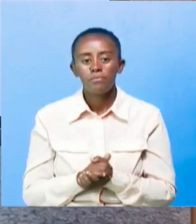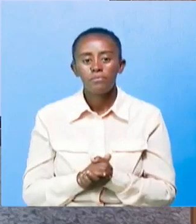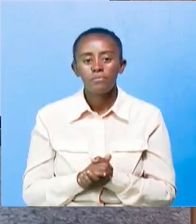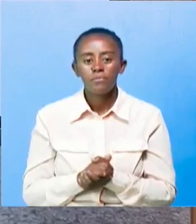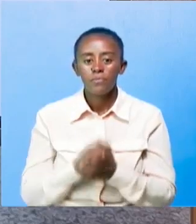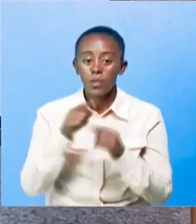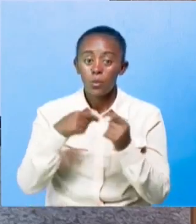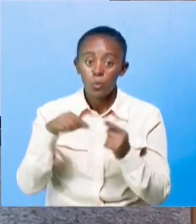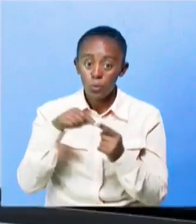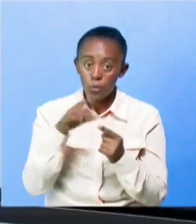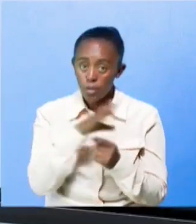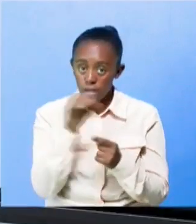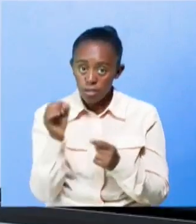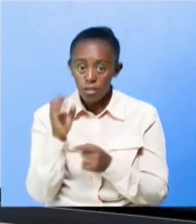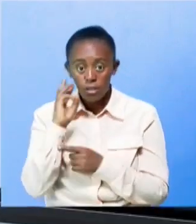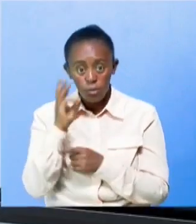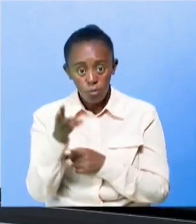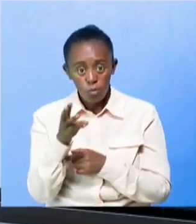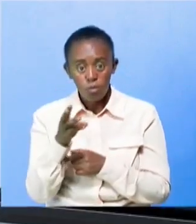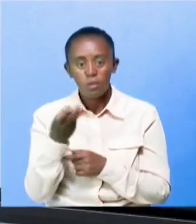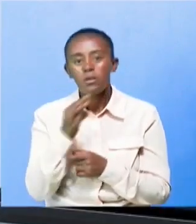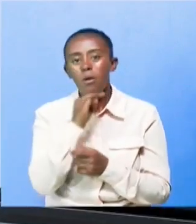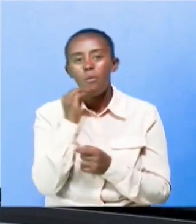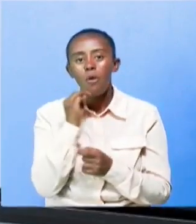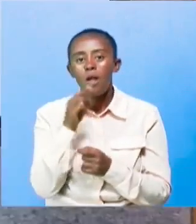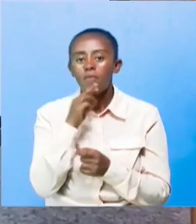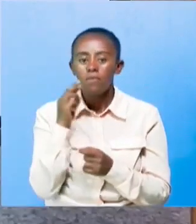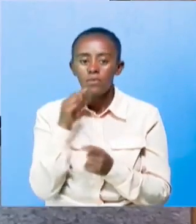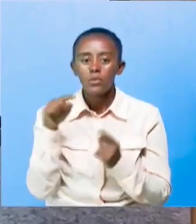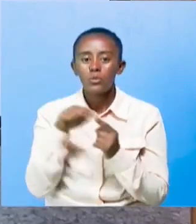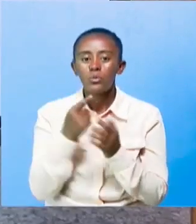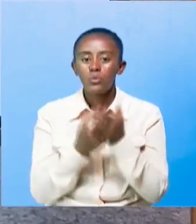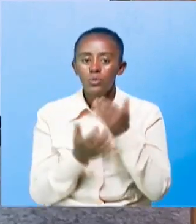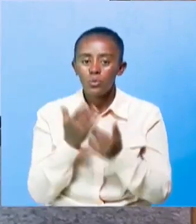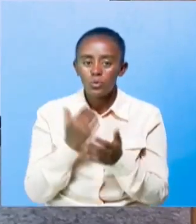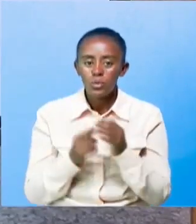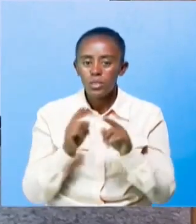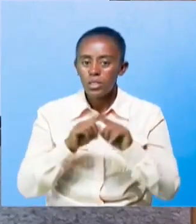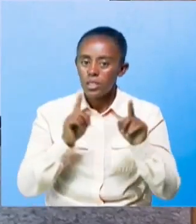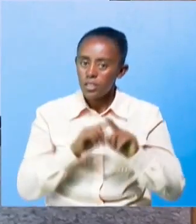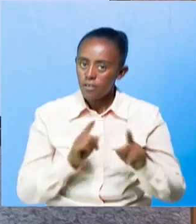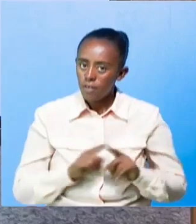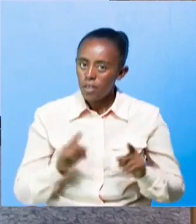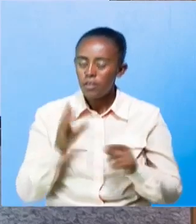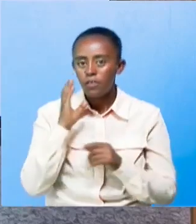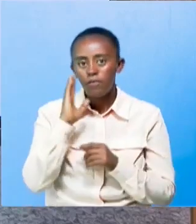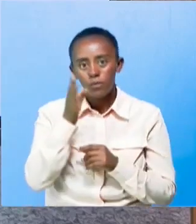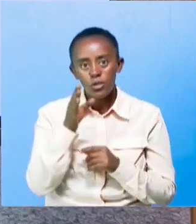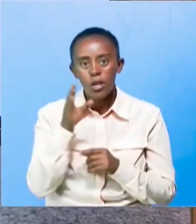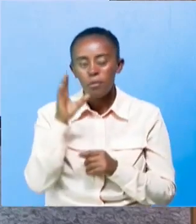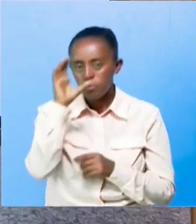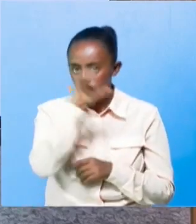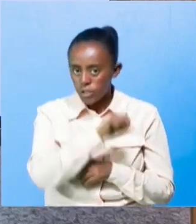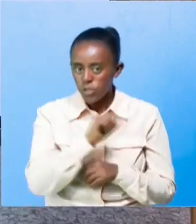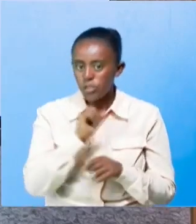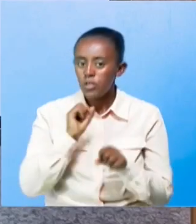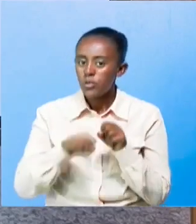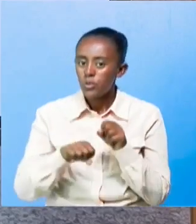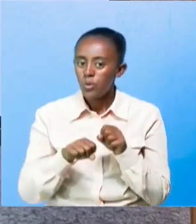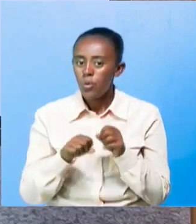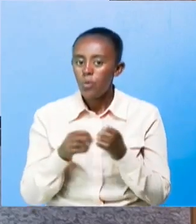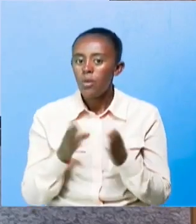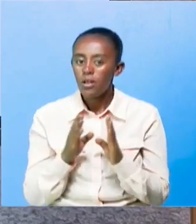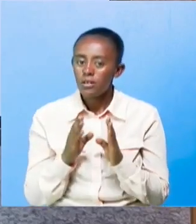going to and will, the modal verb will, to talk about different future predictions. So,